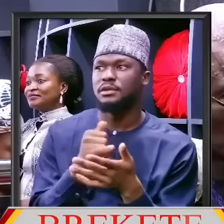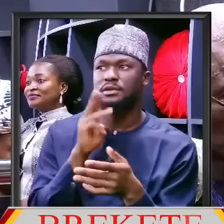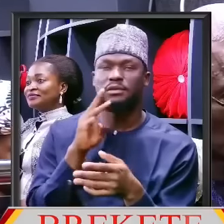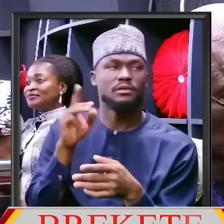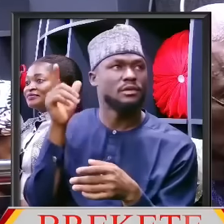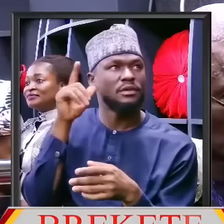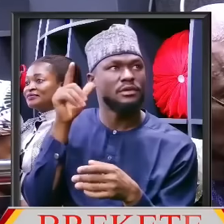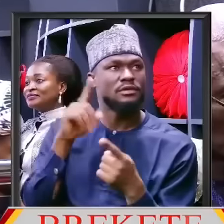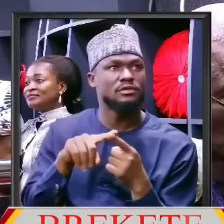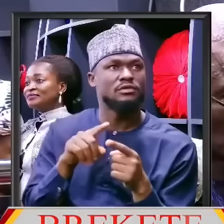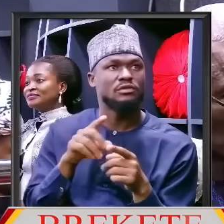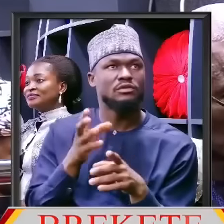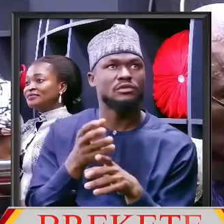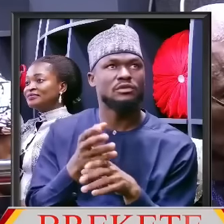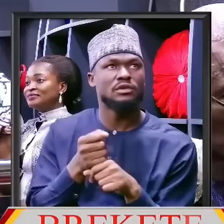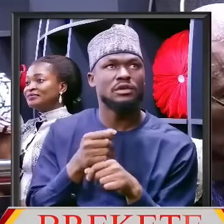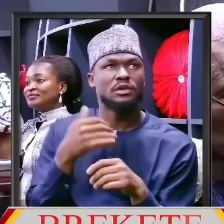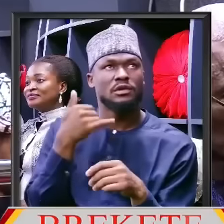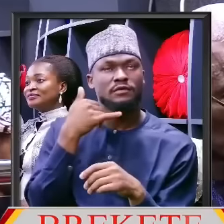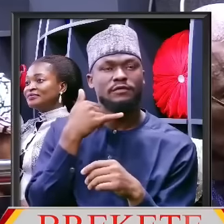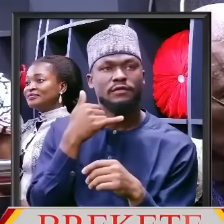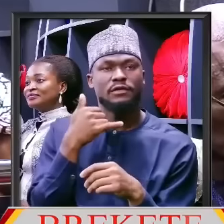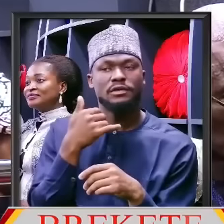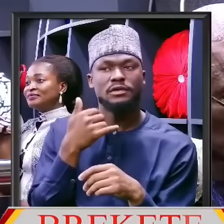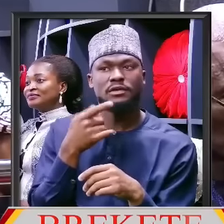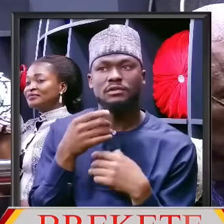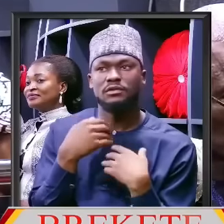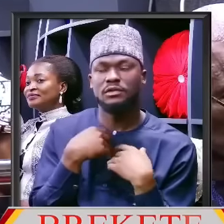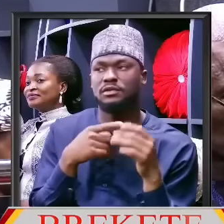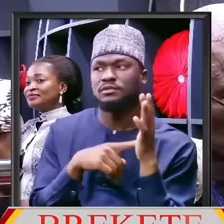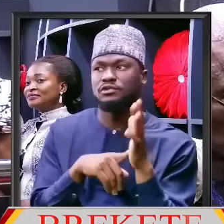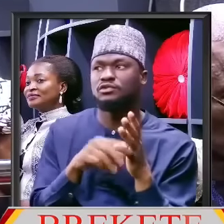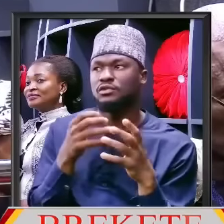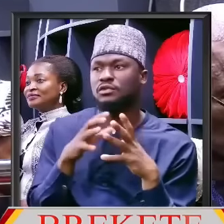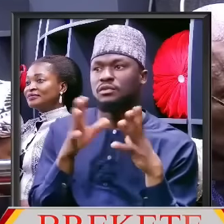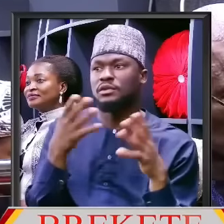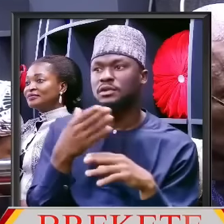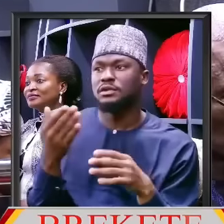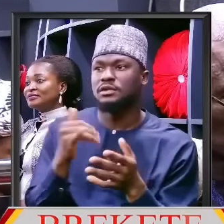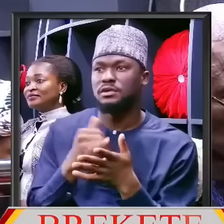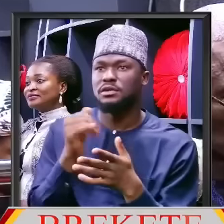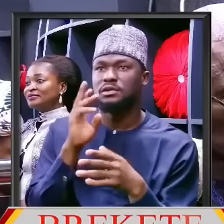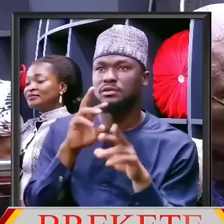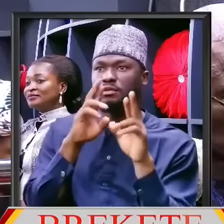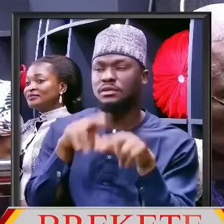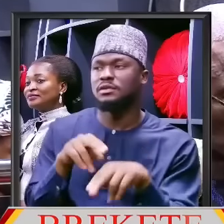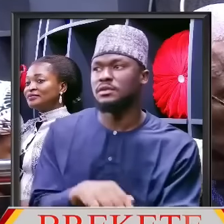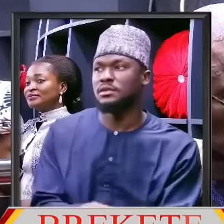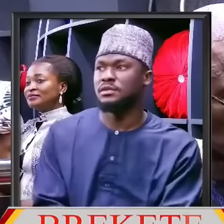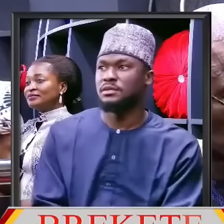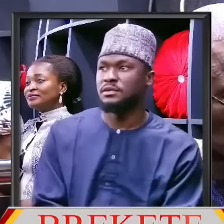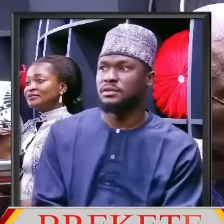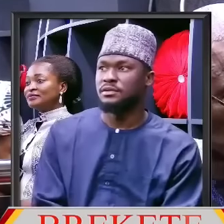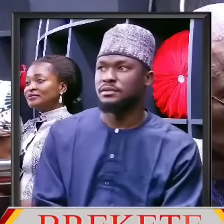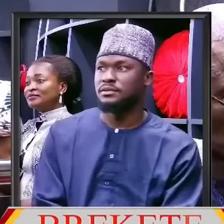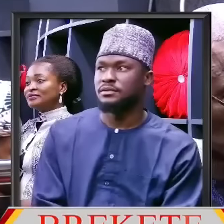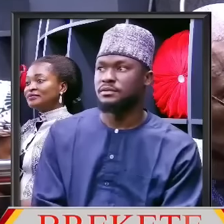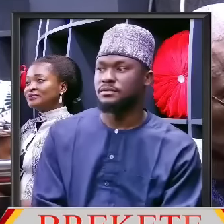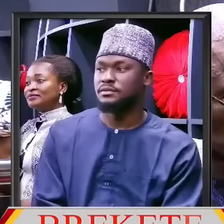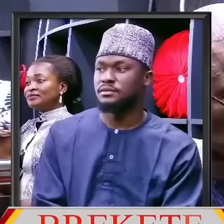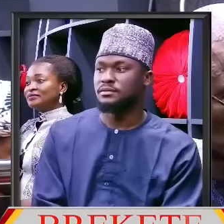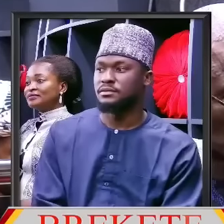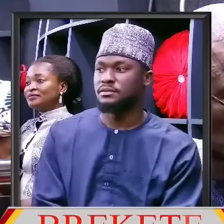go answer call. You go down expose many things where they go respond to. Yes, sir. Yes, sir. Thank you.